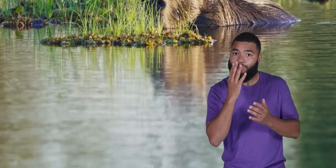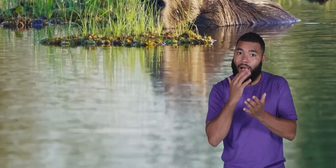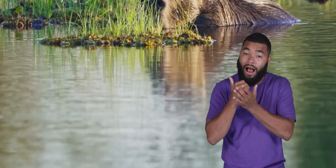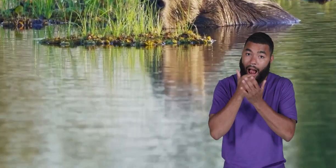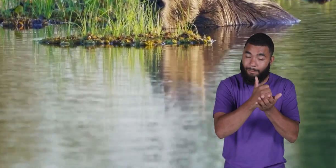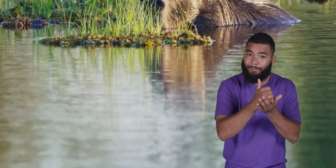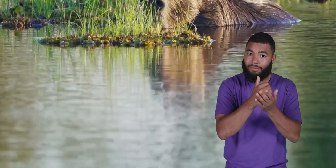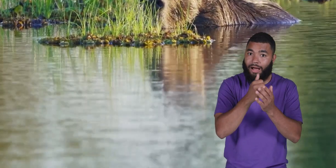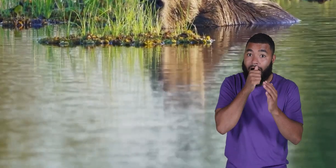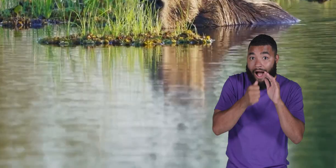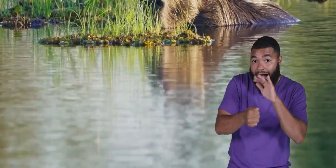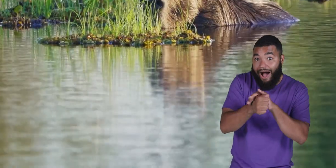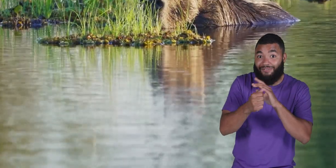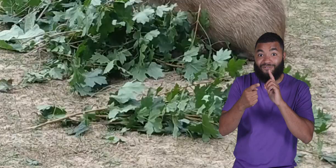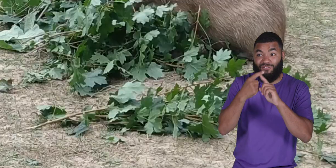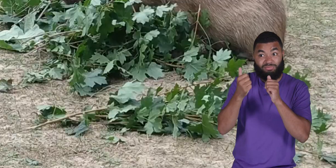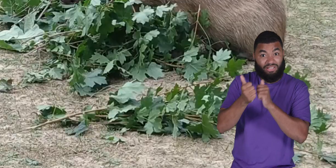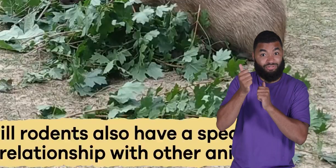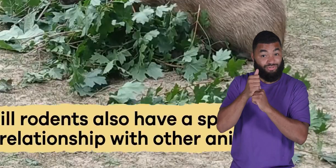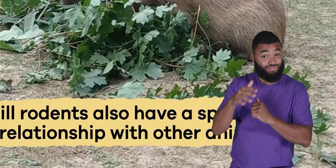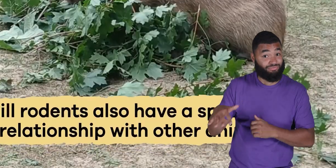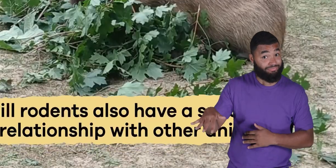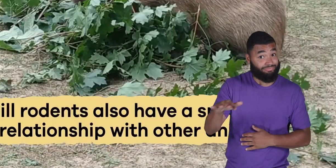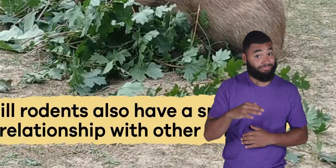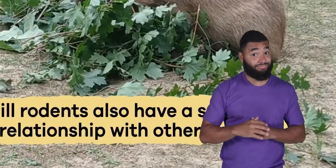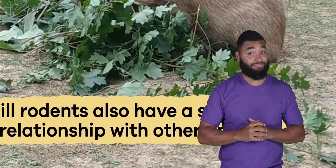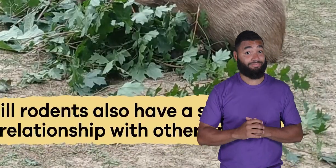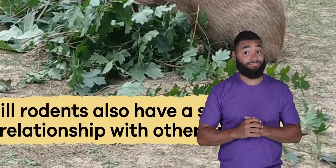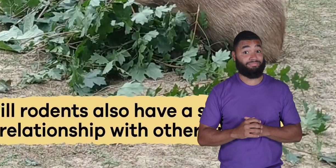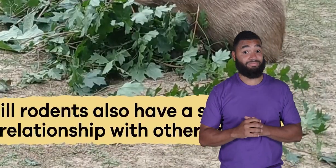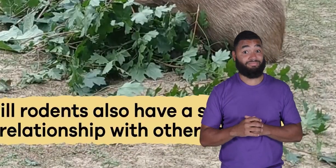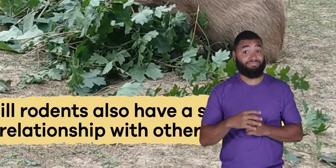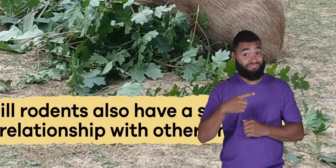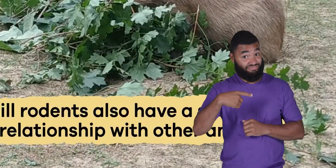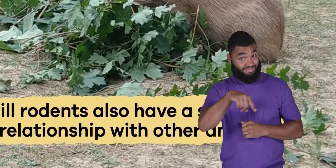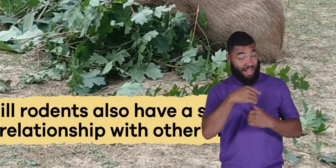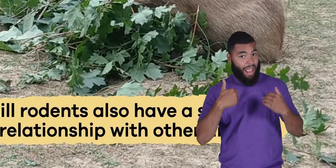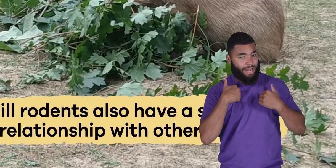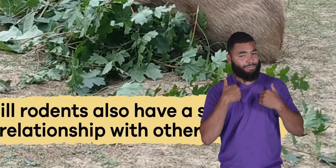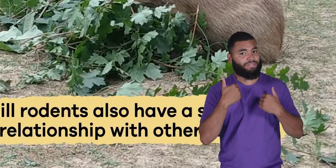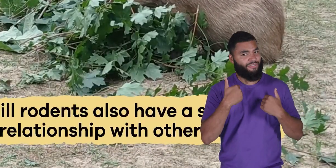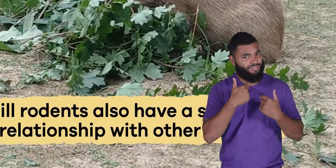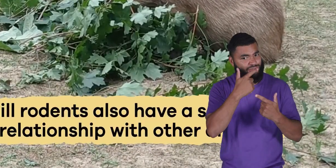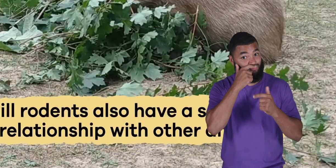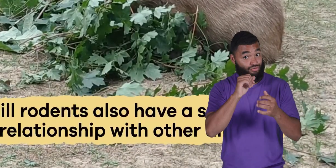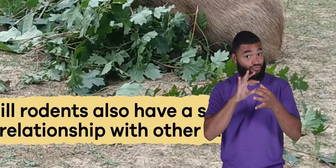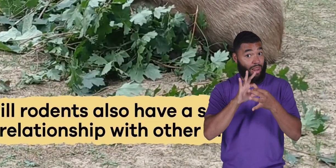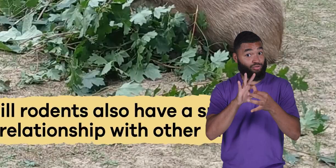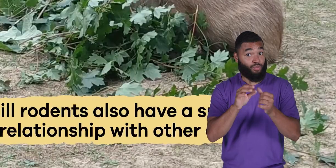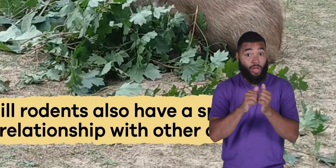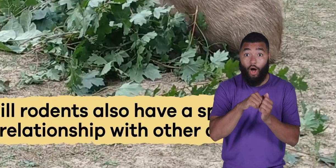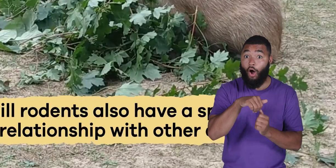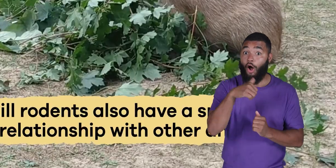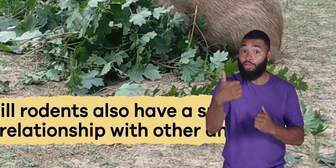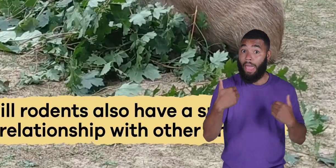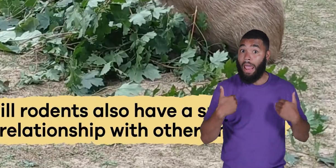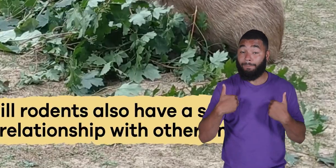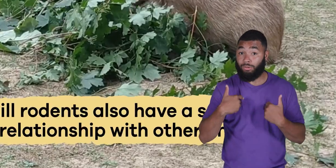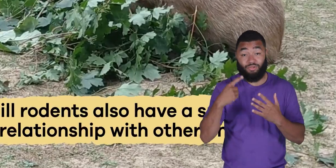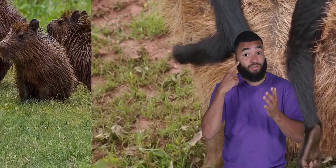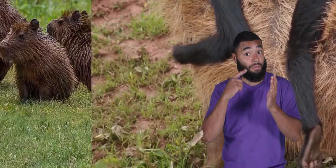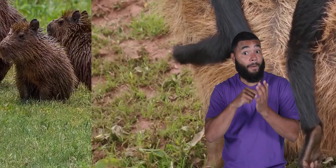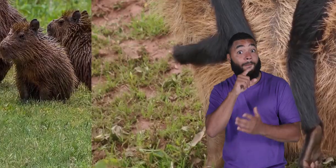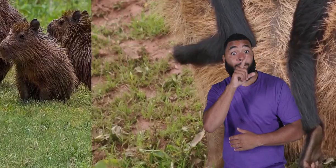hidden from predators while they slumber these chill rodents also have a special symbiotic relationship with other animals